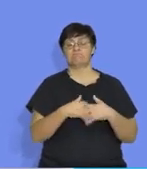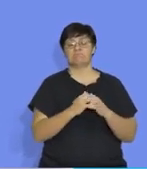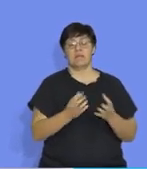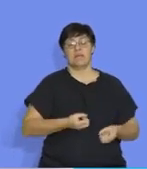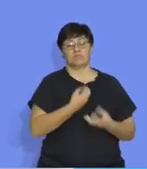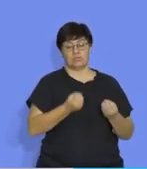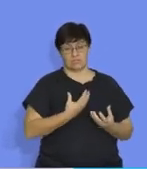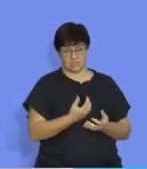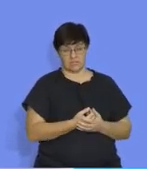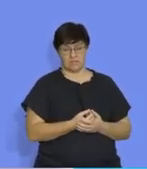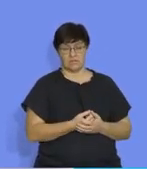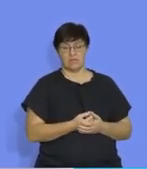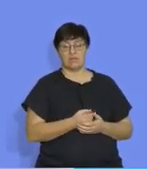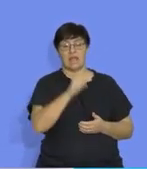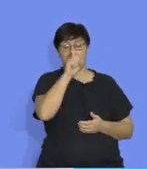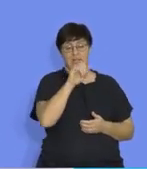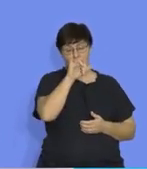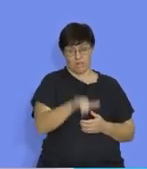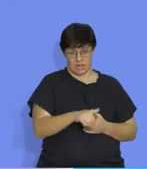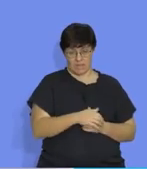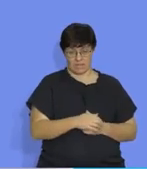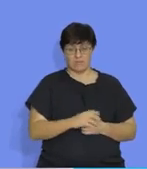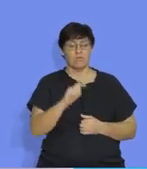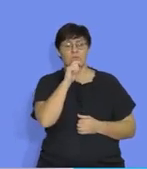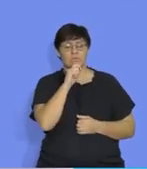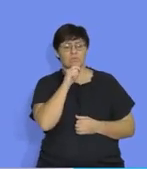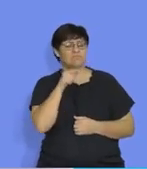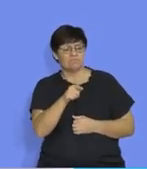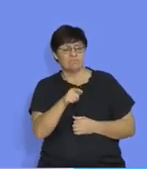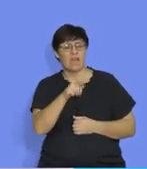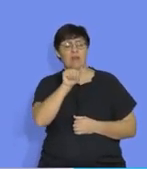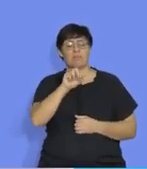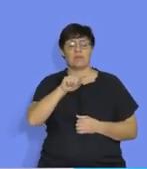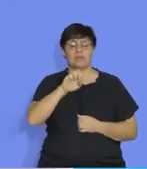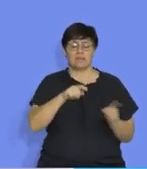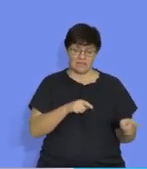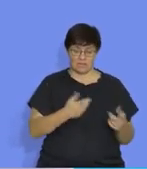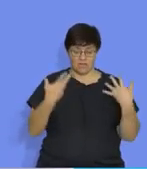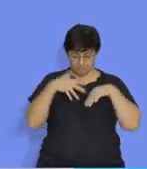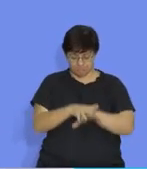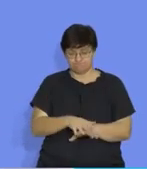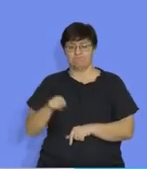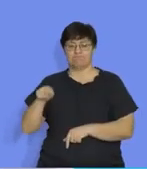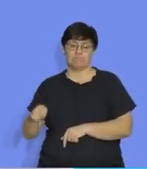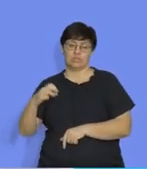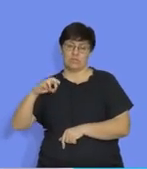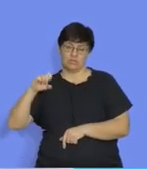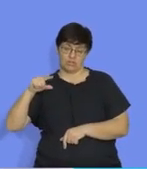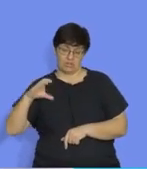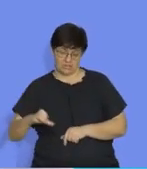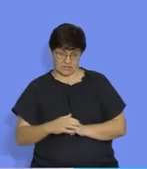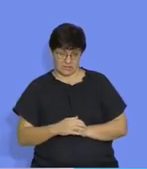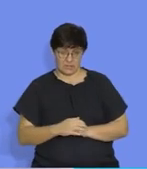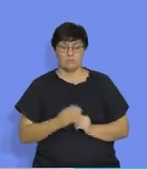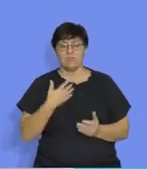create expressions involving x and y using the fact that it's an arithmetic combined with a geometric